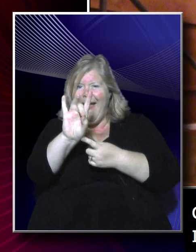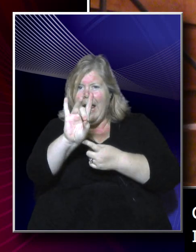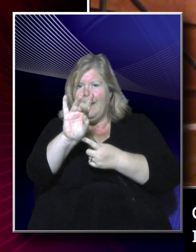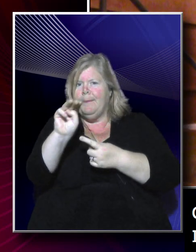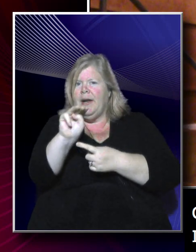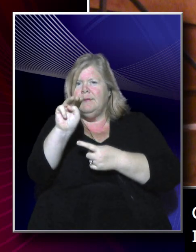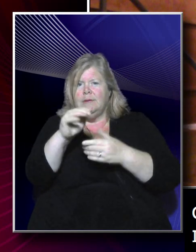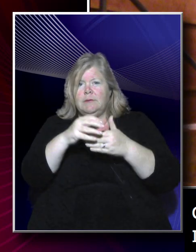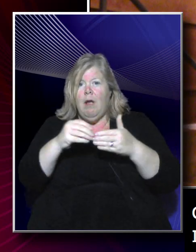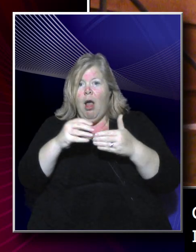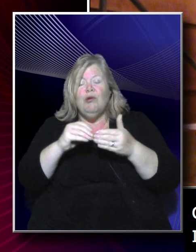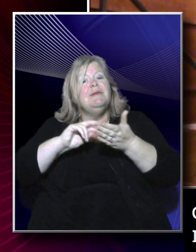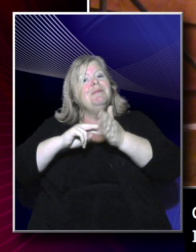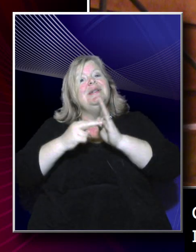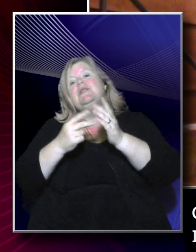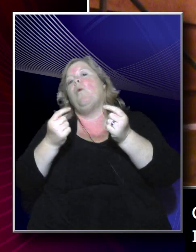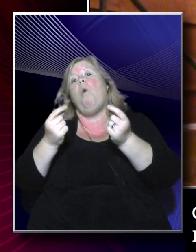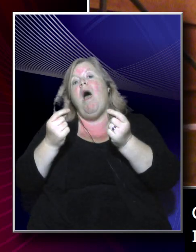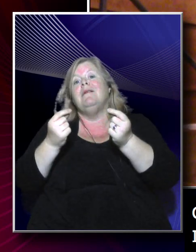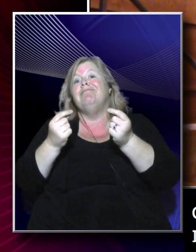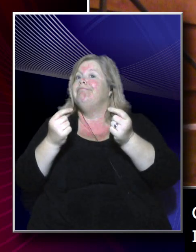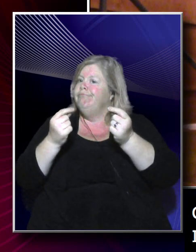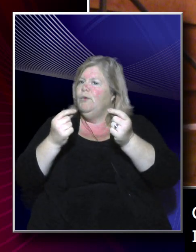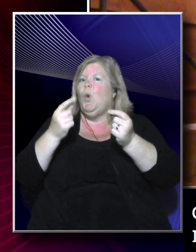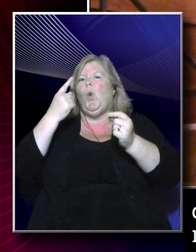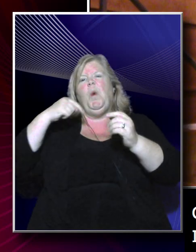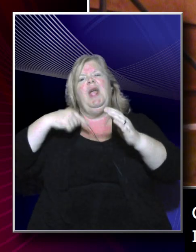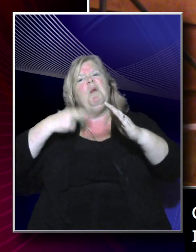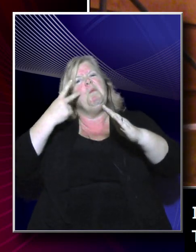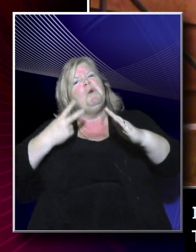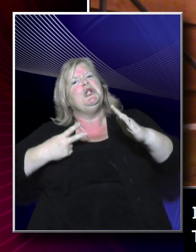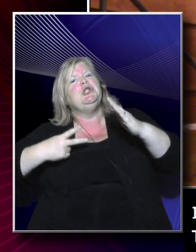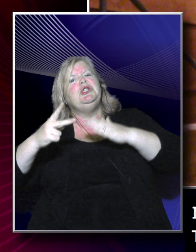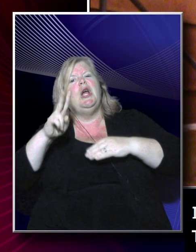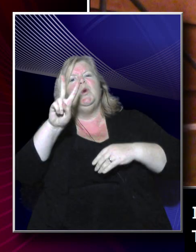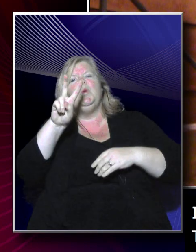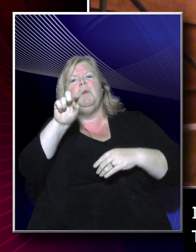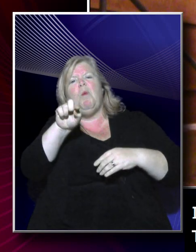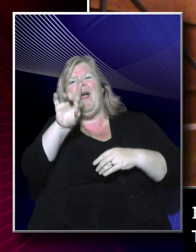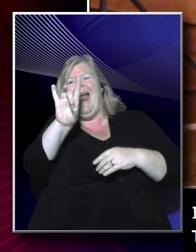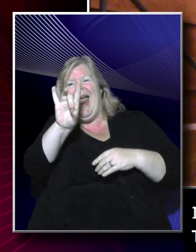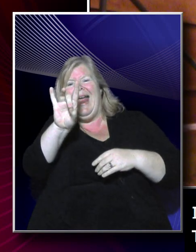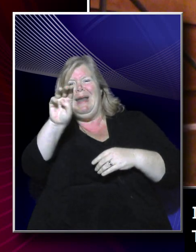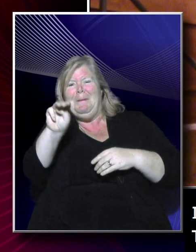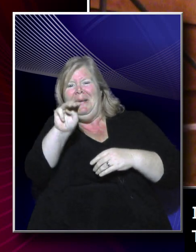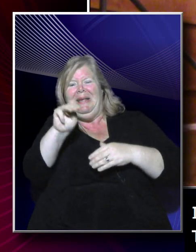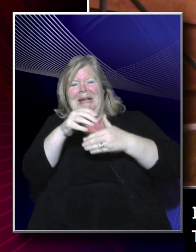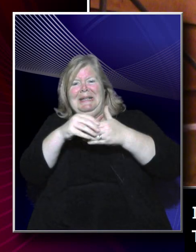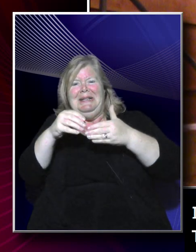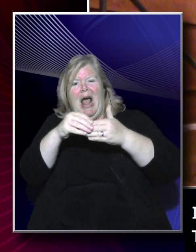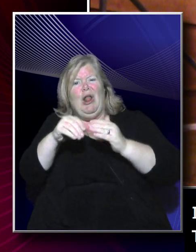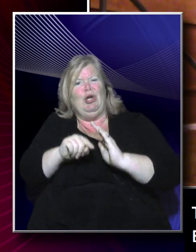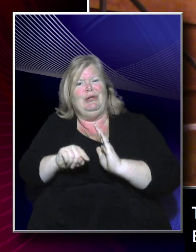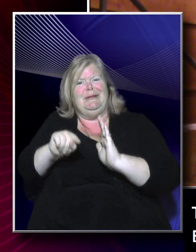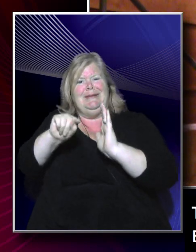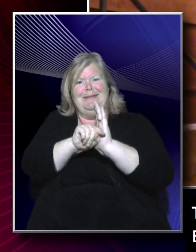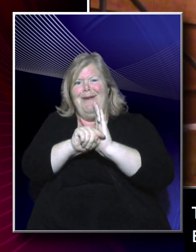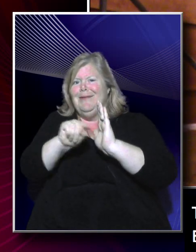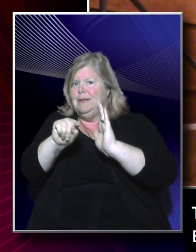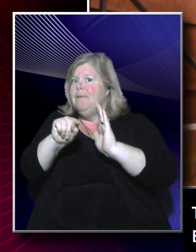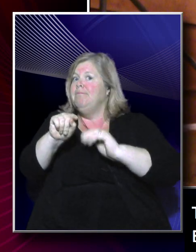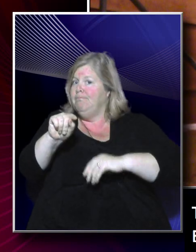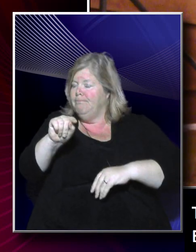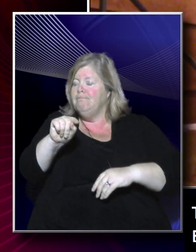meant at that time we were projecting a $2.8 million budget deficit. The